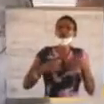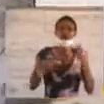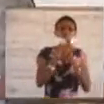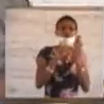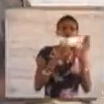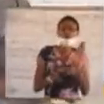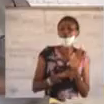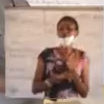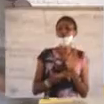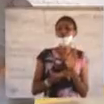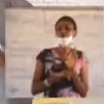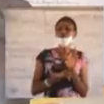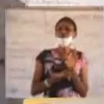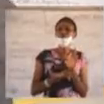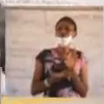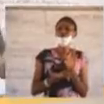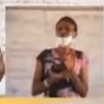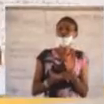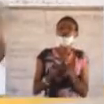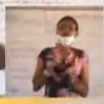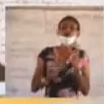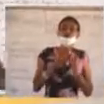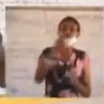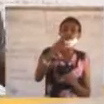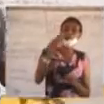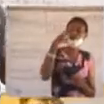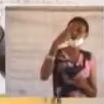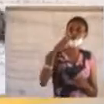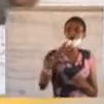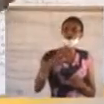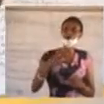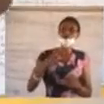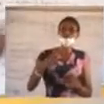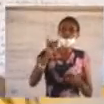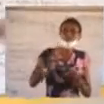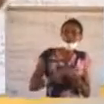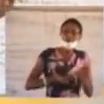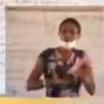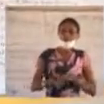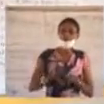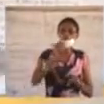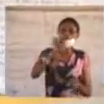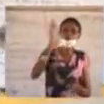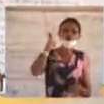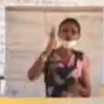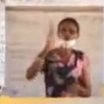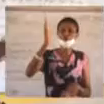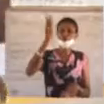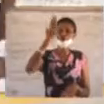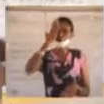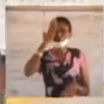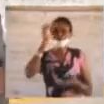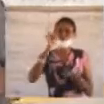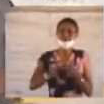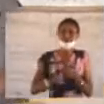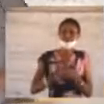to be stranded. They don't have recourse to the law of the land. They want to violate every law, no law